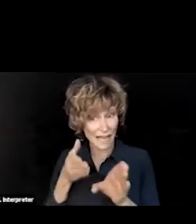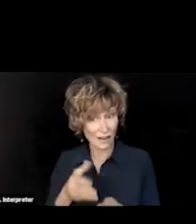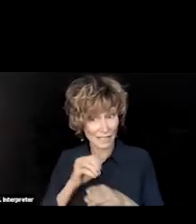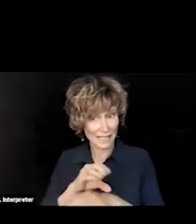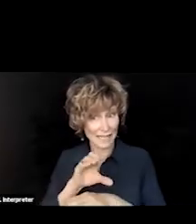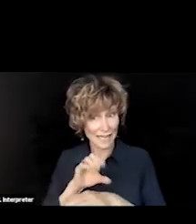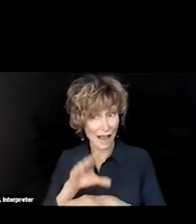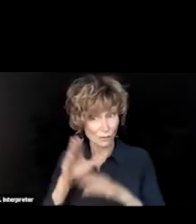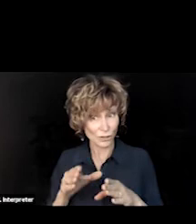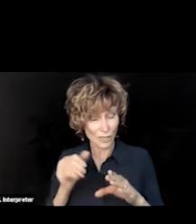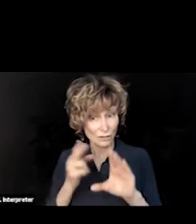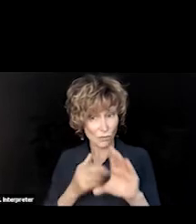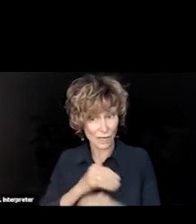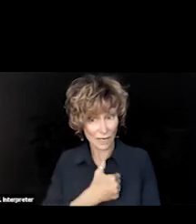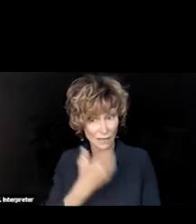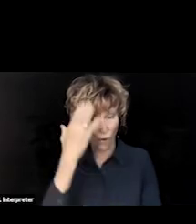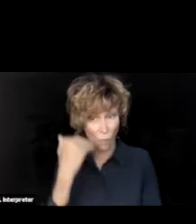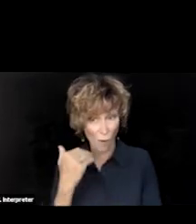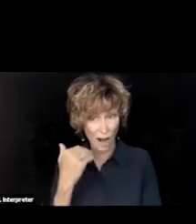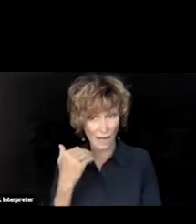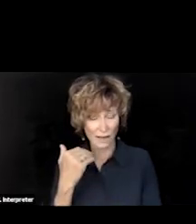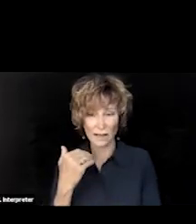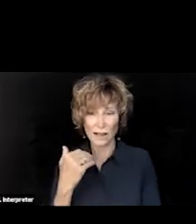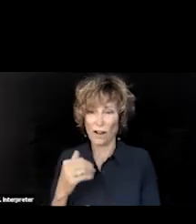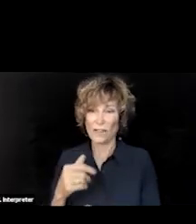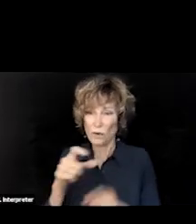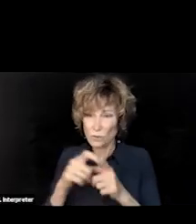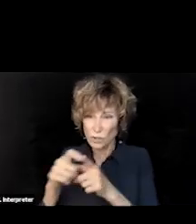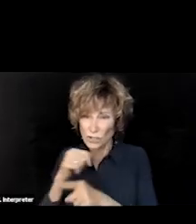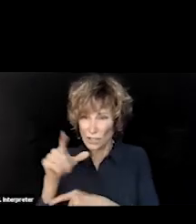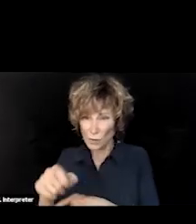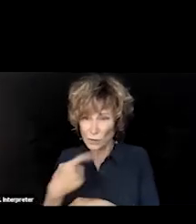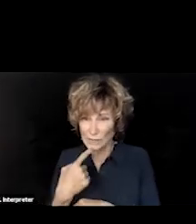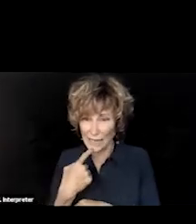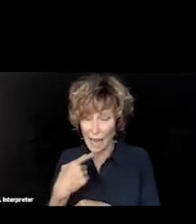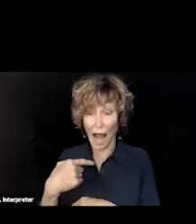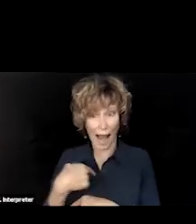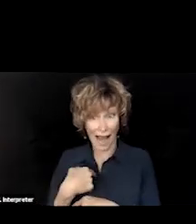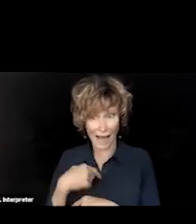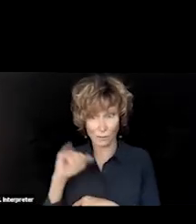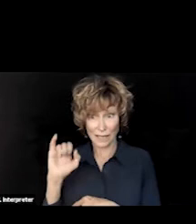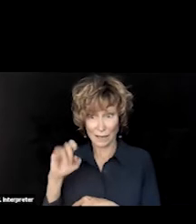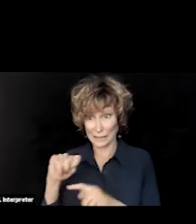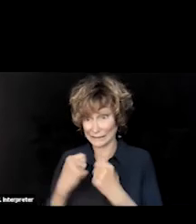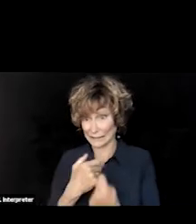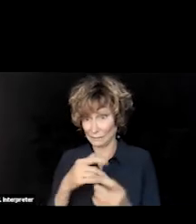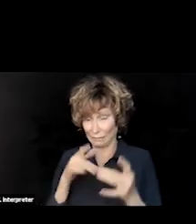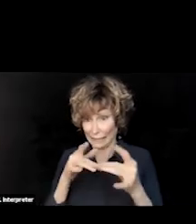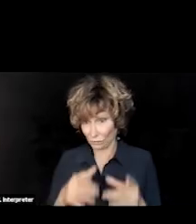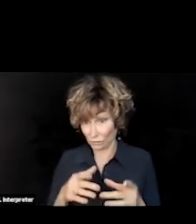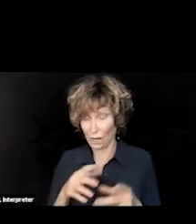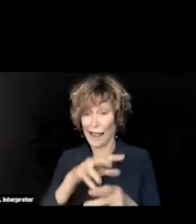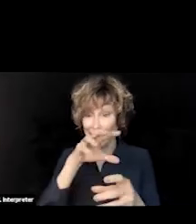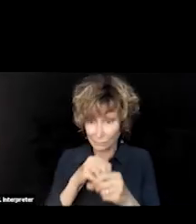can join us." Why are they unforgivable? Well, I had been the IEP team leader, and I had participated